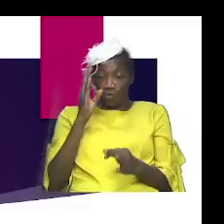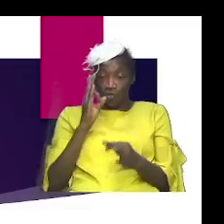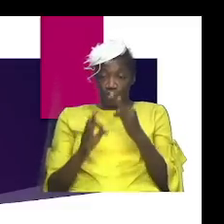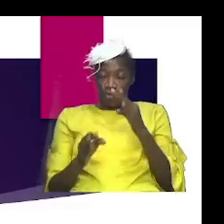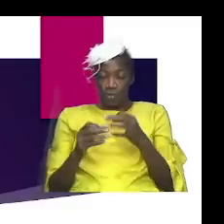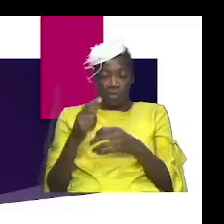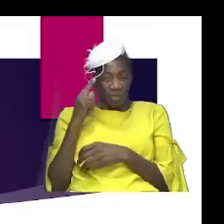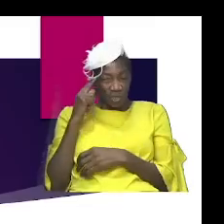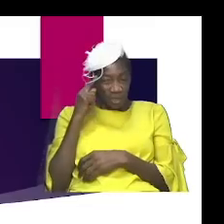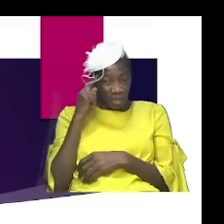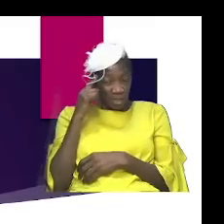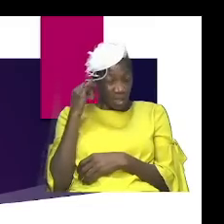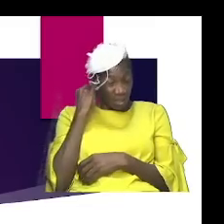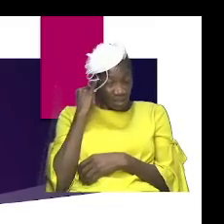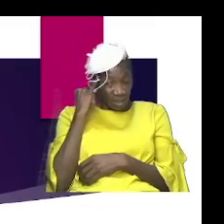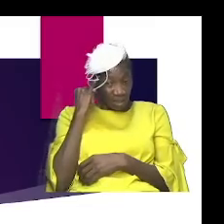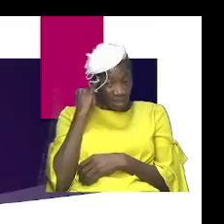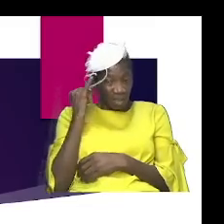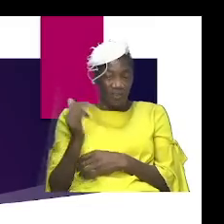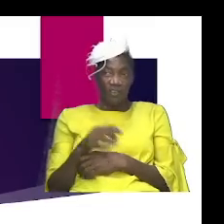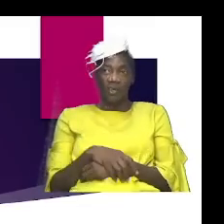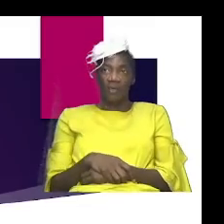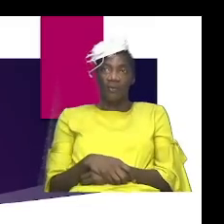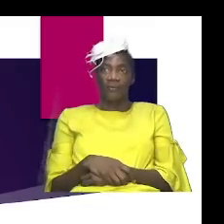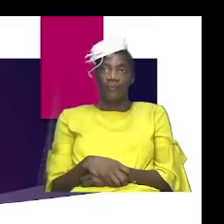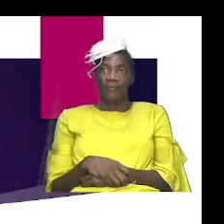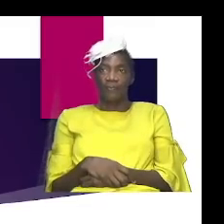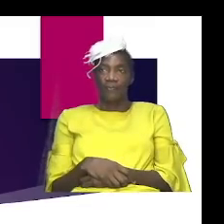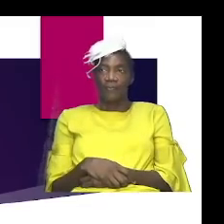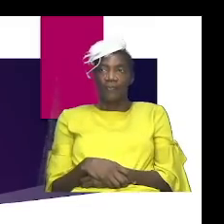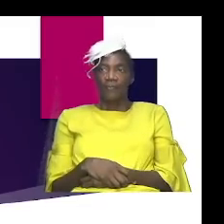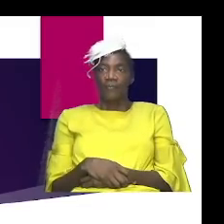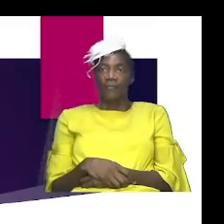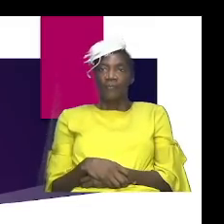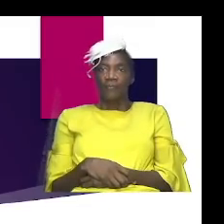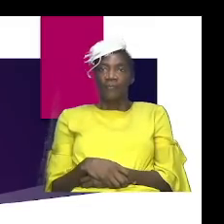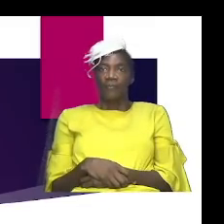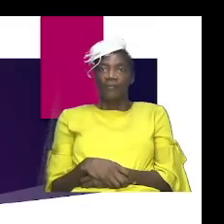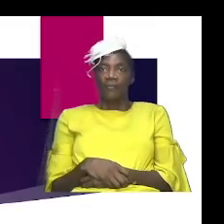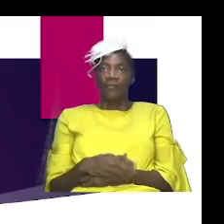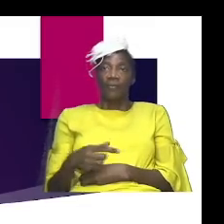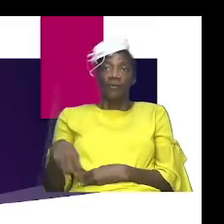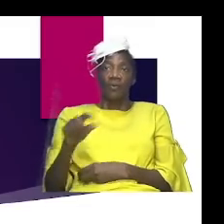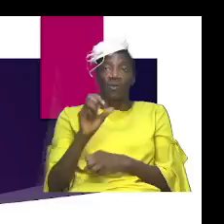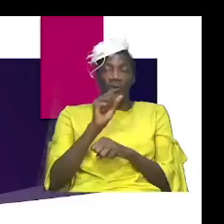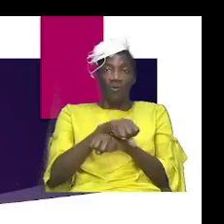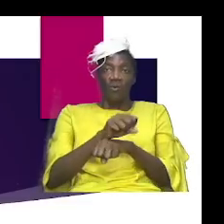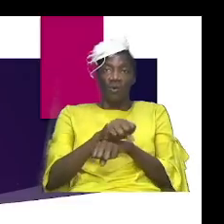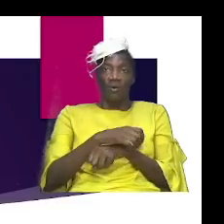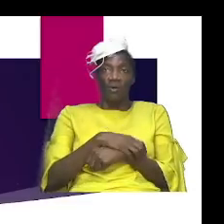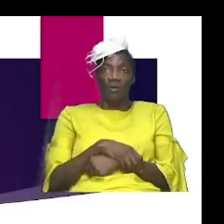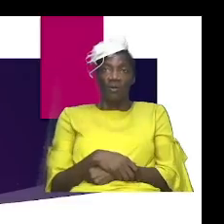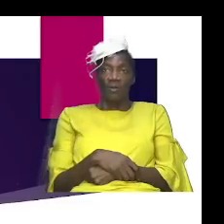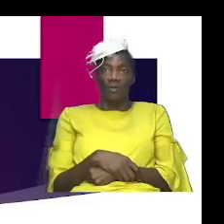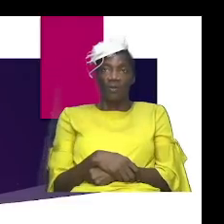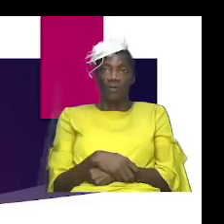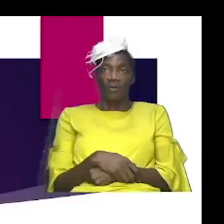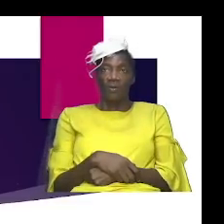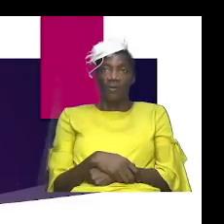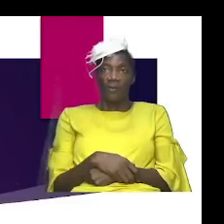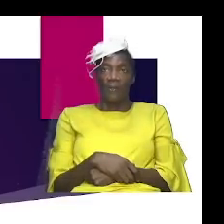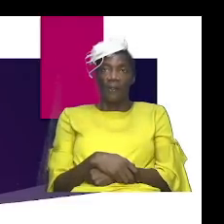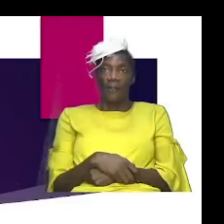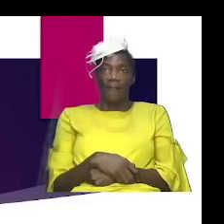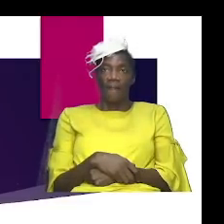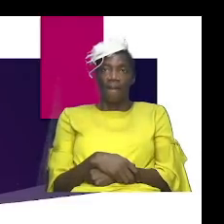our thoughts and our intentions. We will be judged for our works. Our works will be judged. Make note of the scriptures.